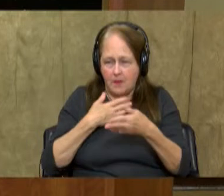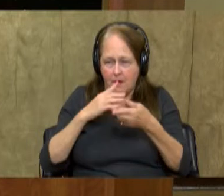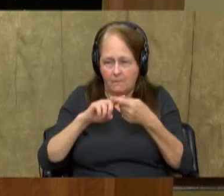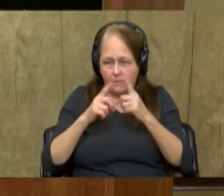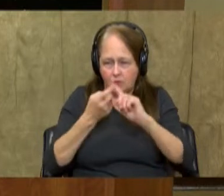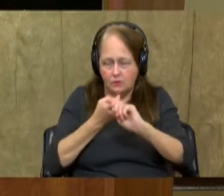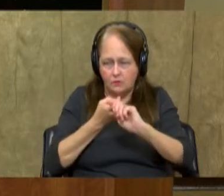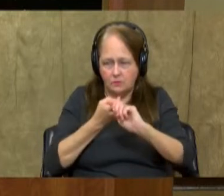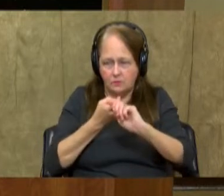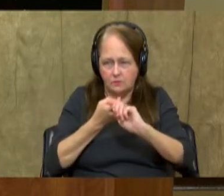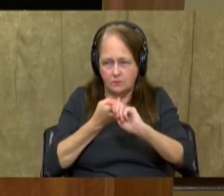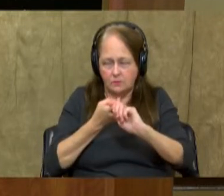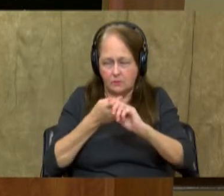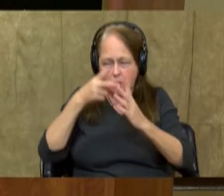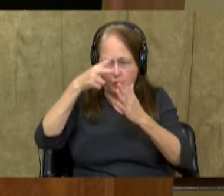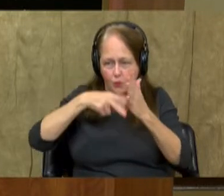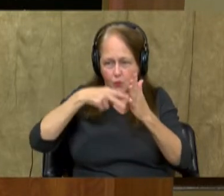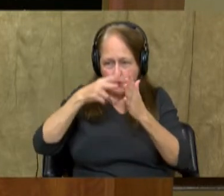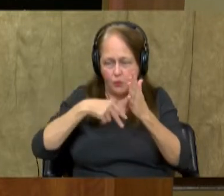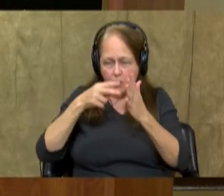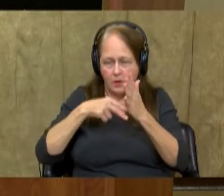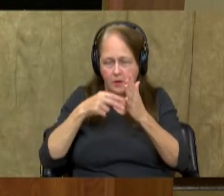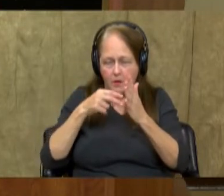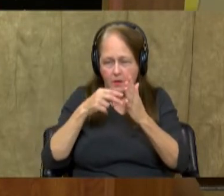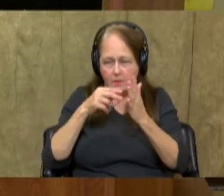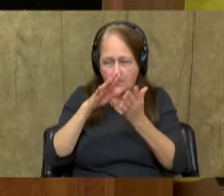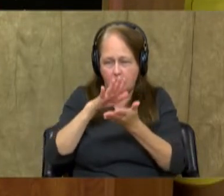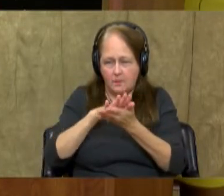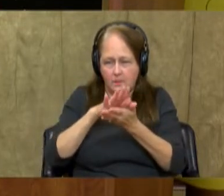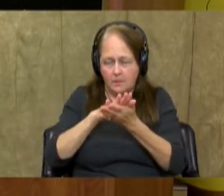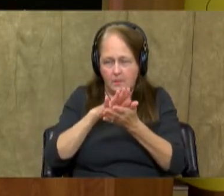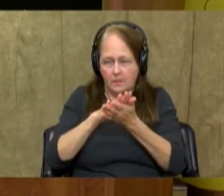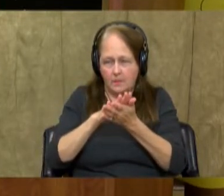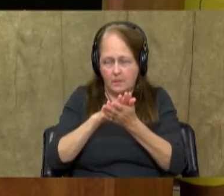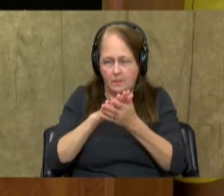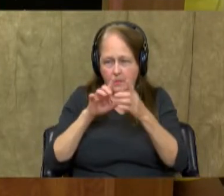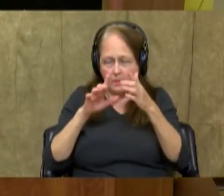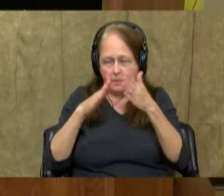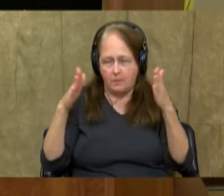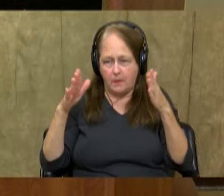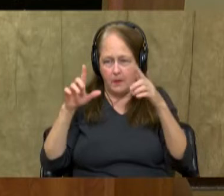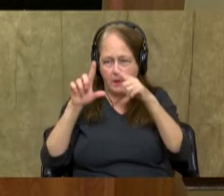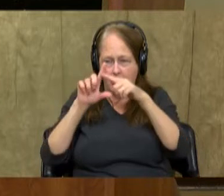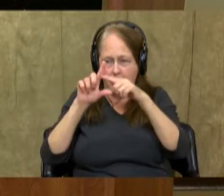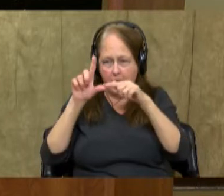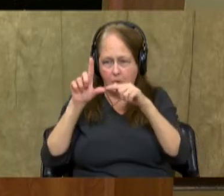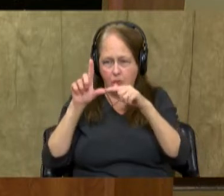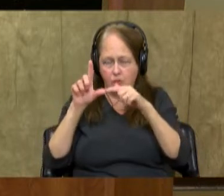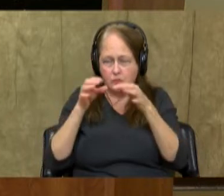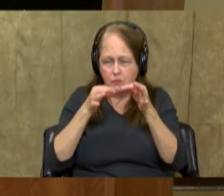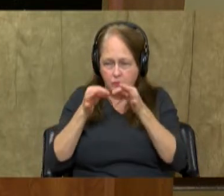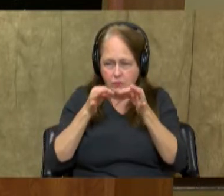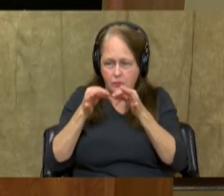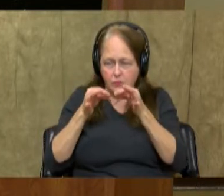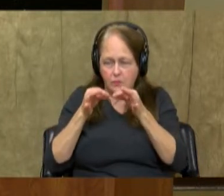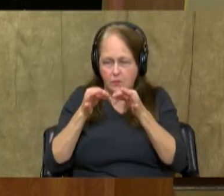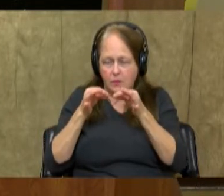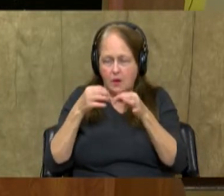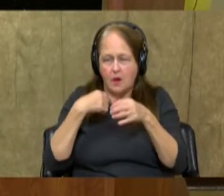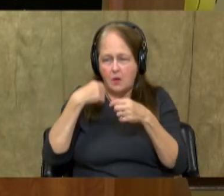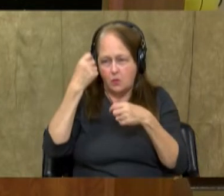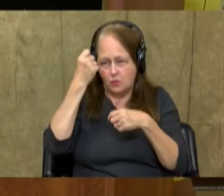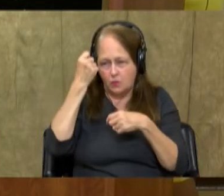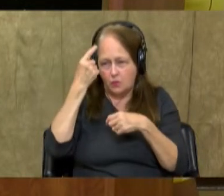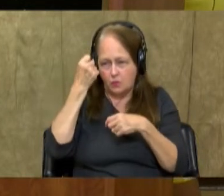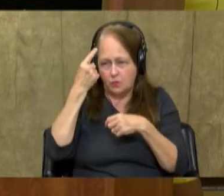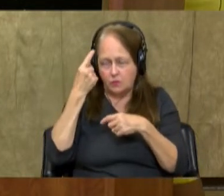friends read aloud an advertisement in huge letters on a distant billboard. I then